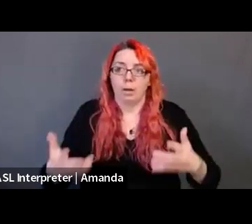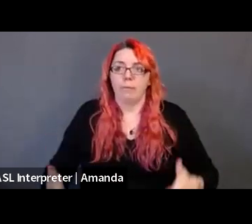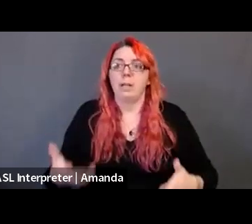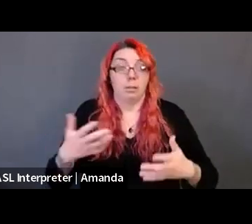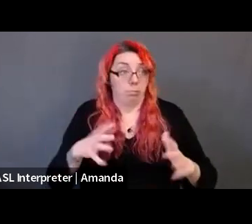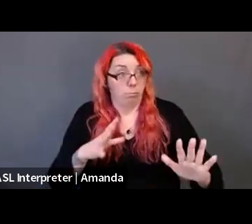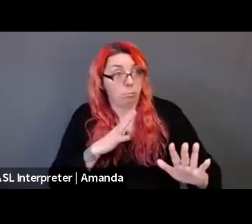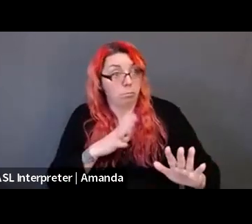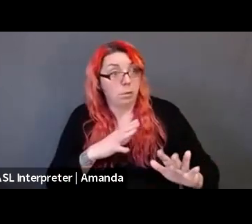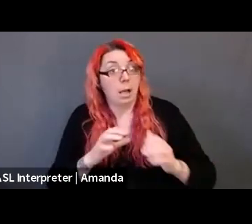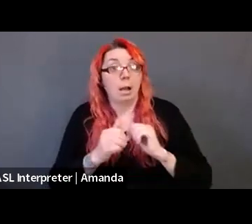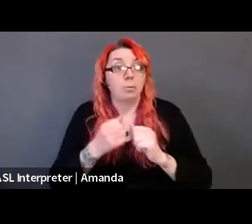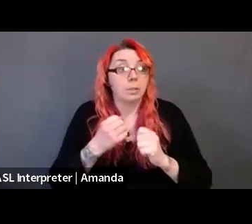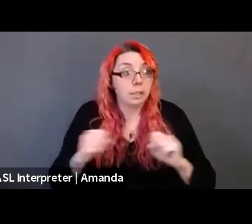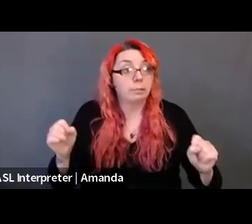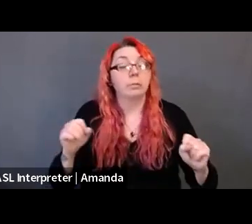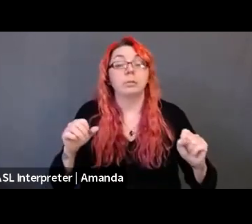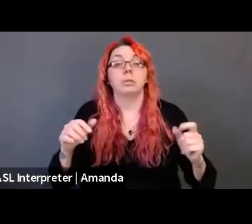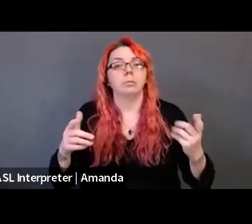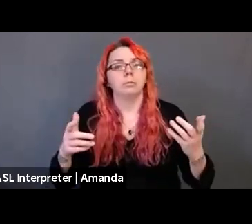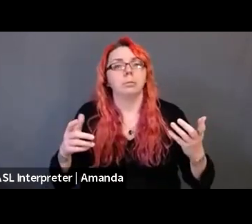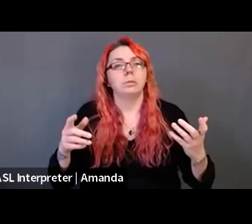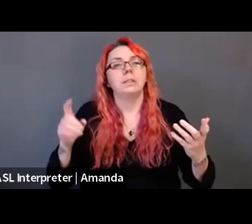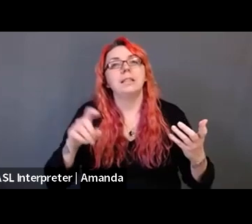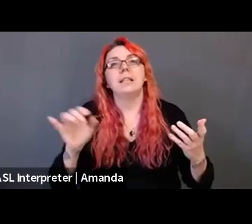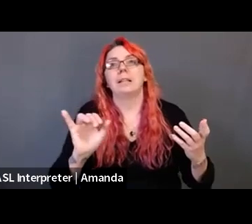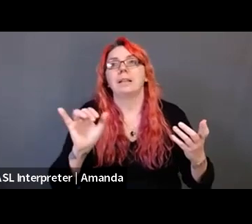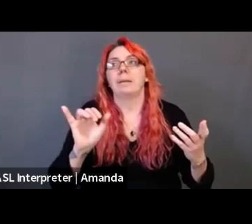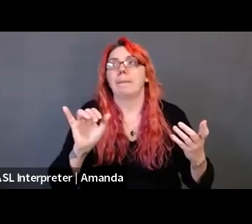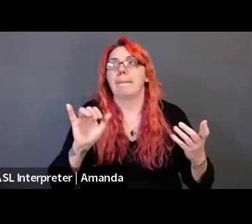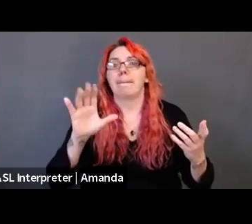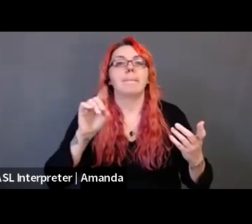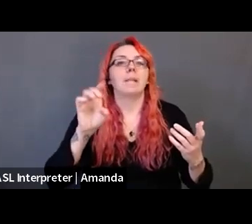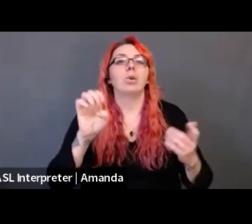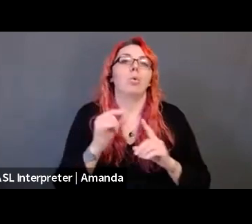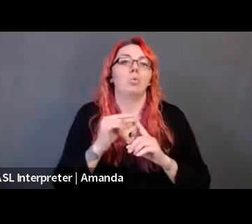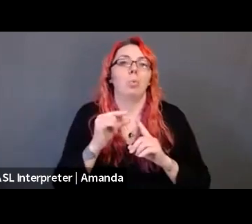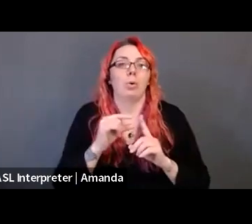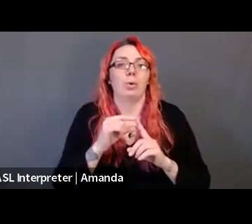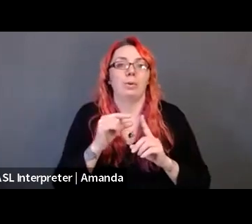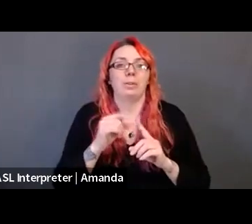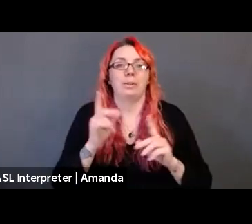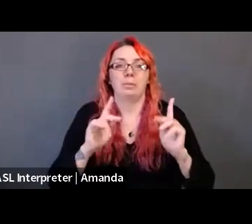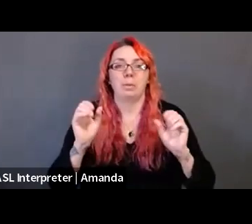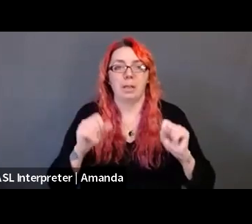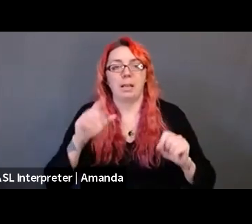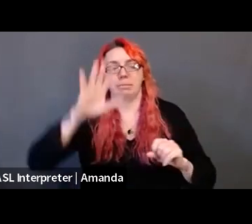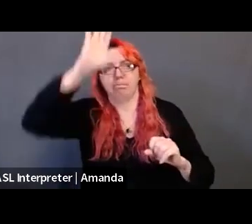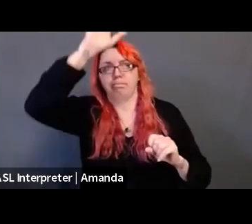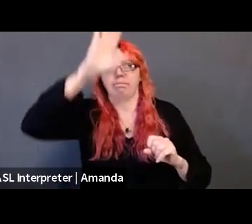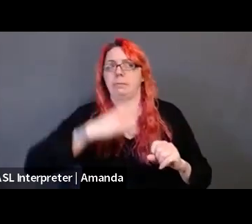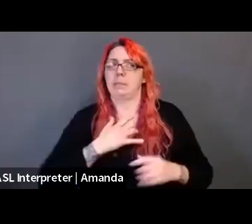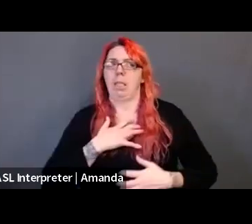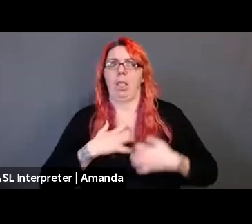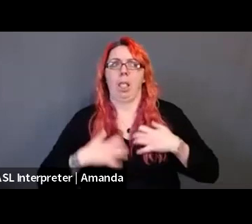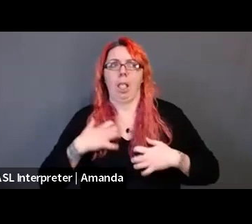that code word for when we've hit somewhere where, oh, this is now not feeling right. And how do I know that in my body? I remember once interviewing a